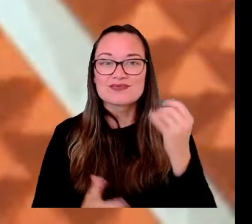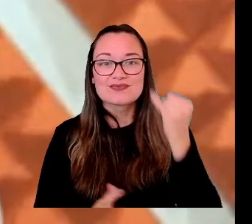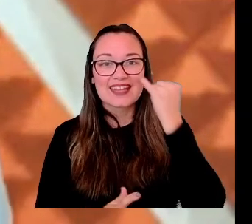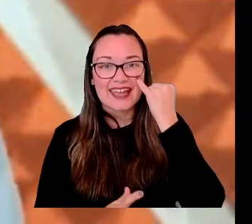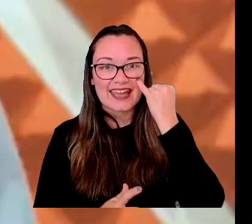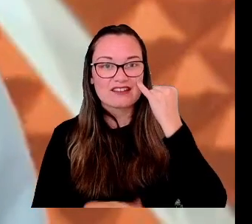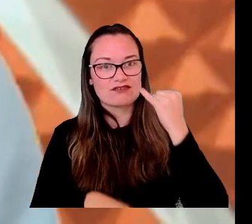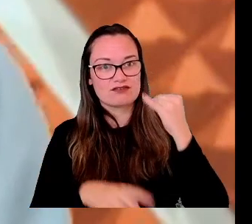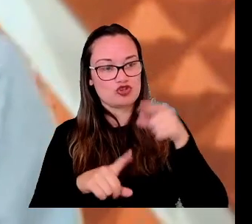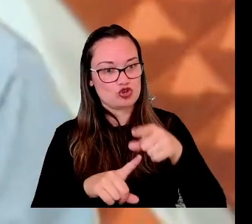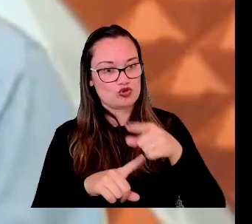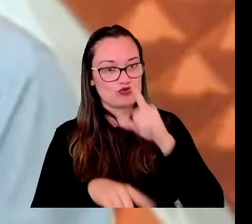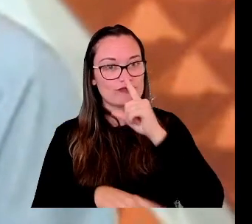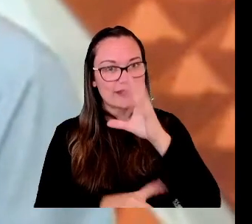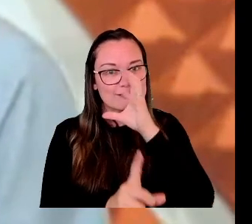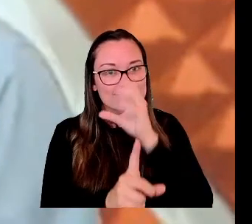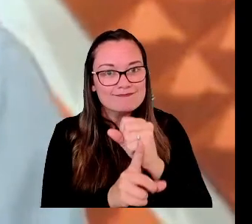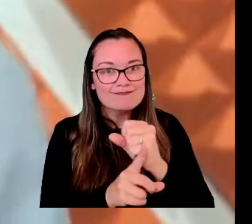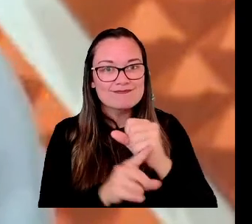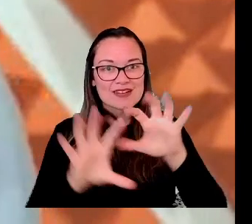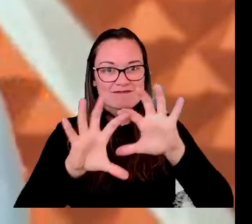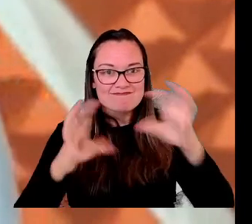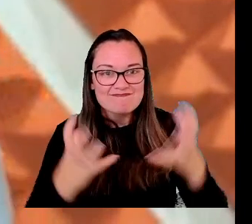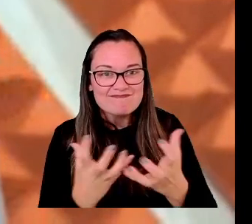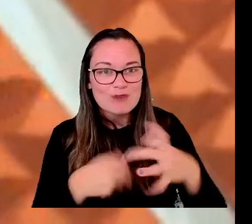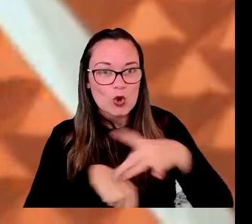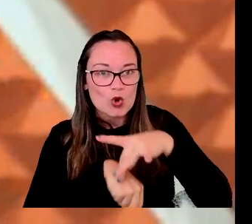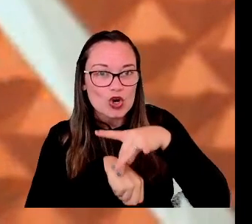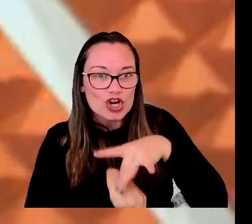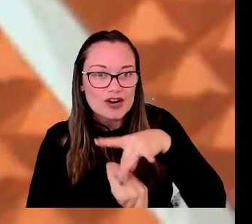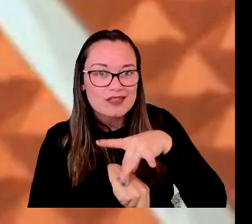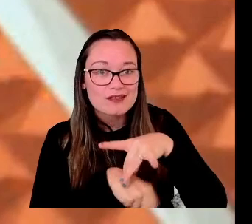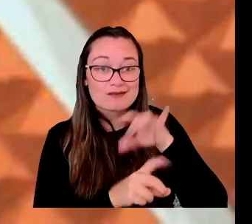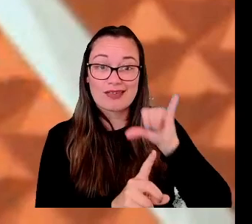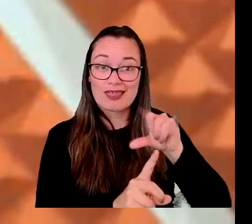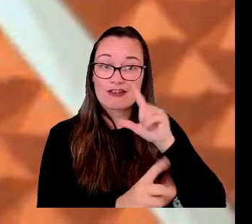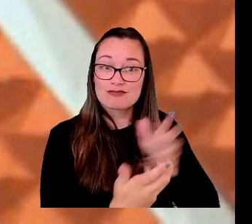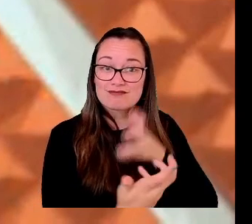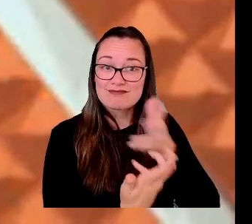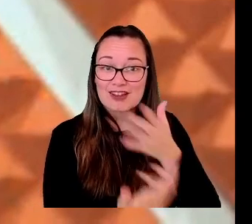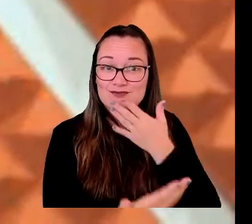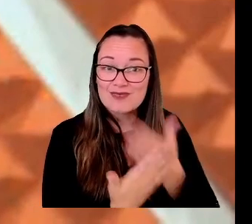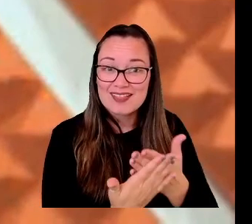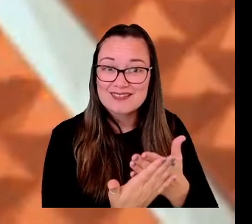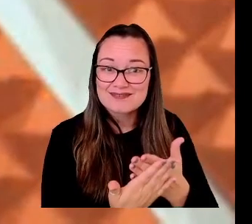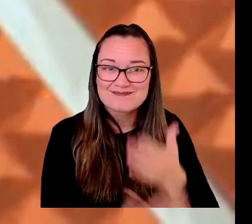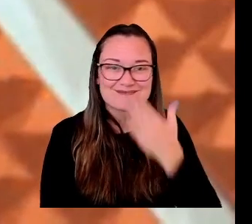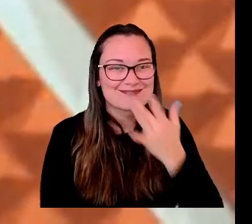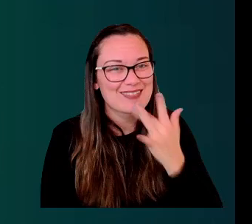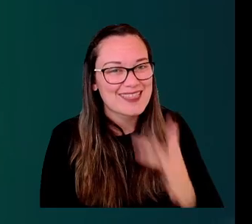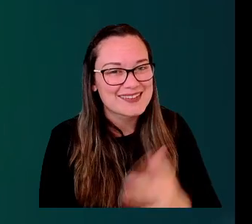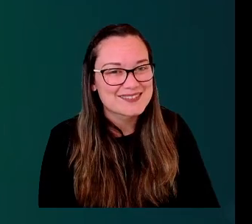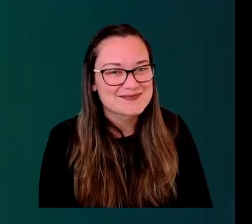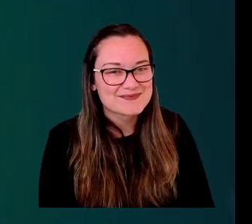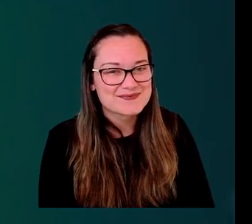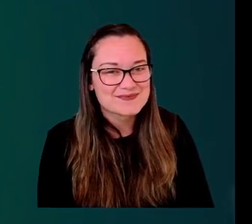planet person, an environmental person, this might be something that's right up your alley. Good luck.